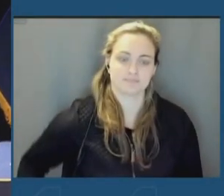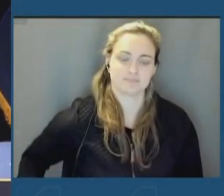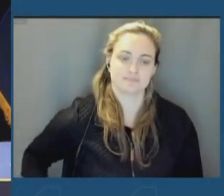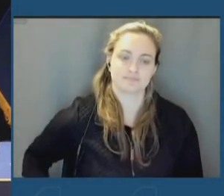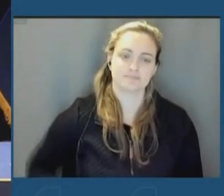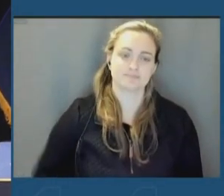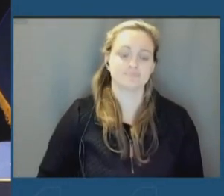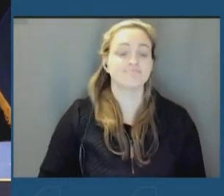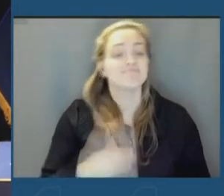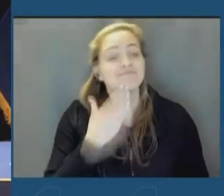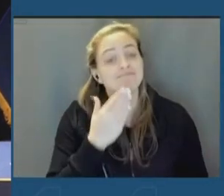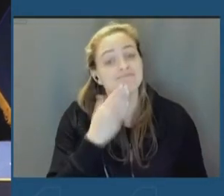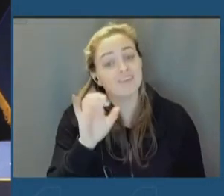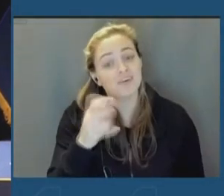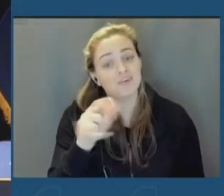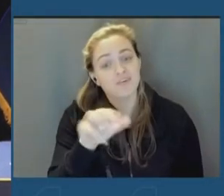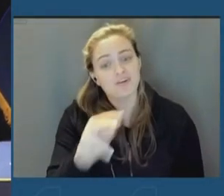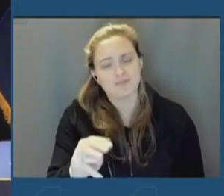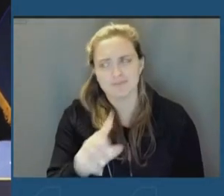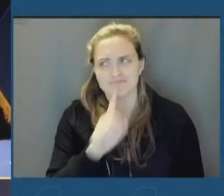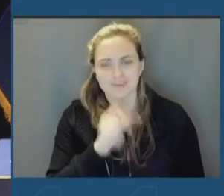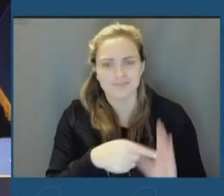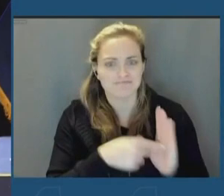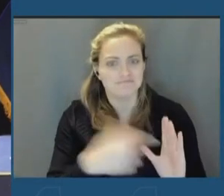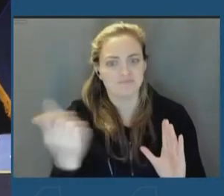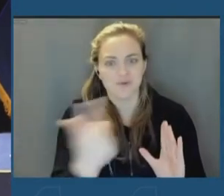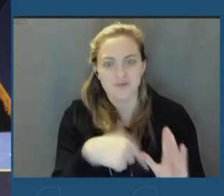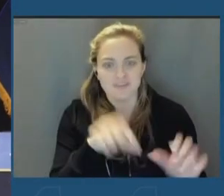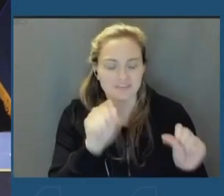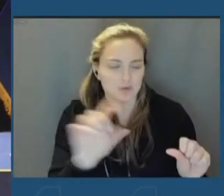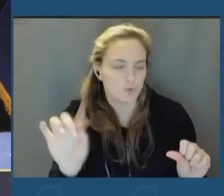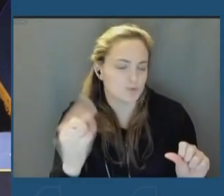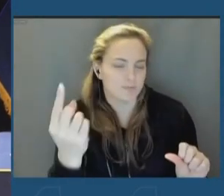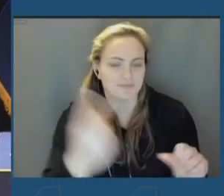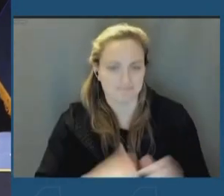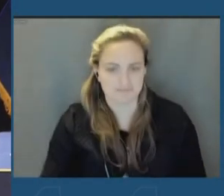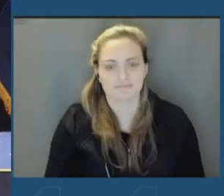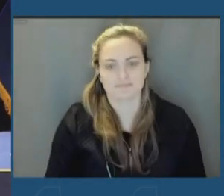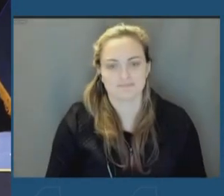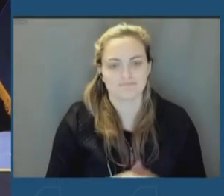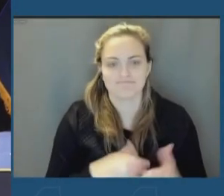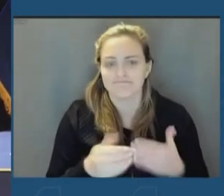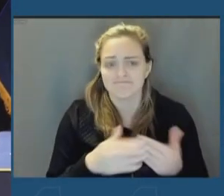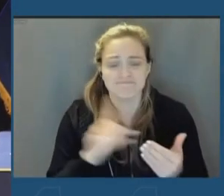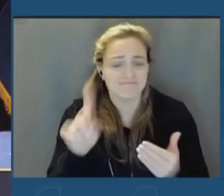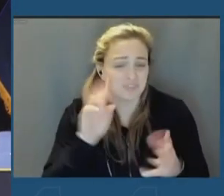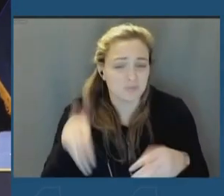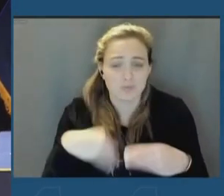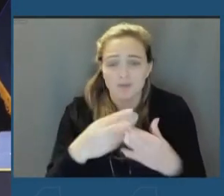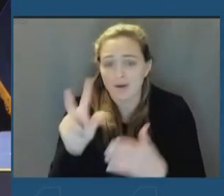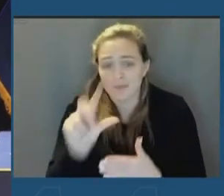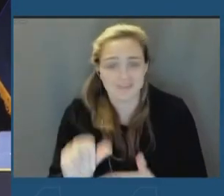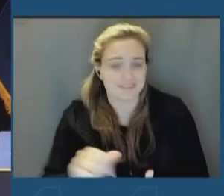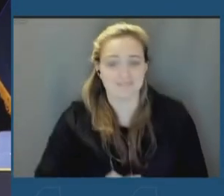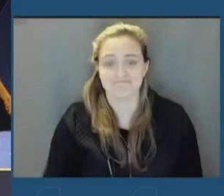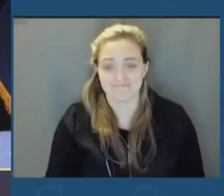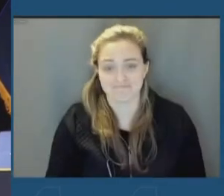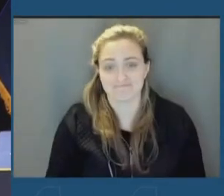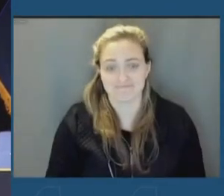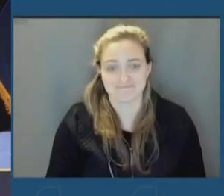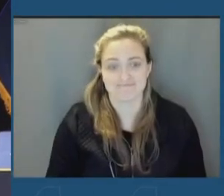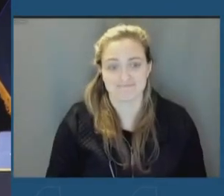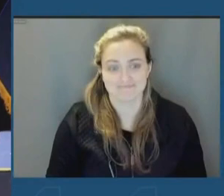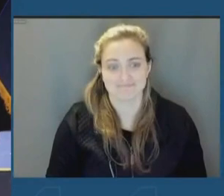Thank you, Ephraim, and it's true testament that all of us can do something, even if it's providing pizza.